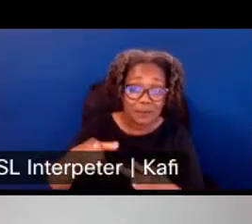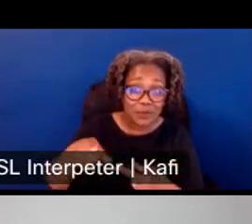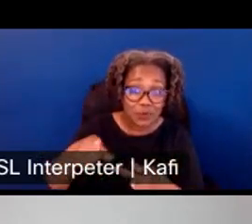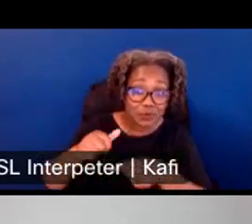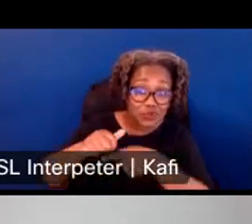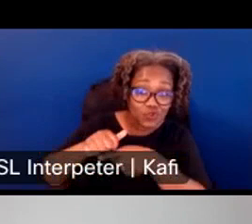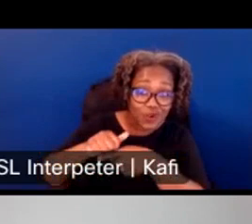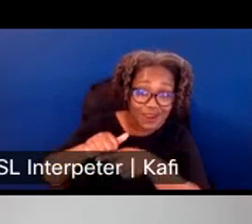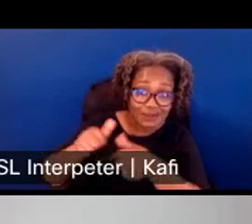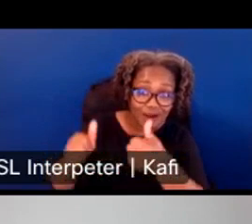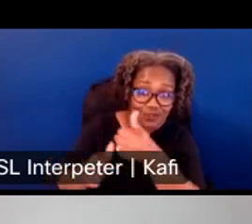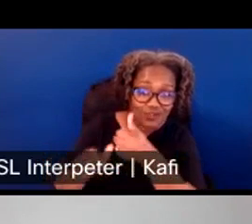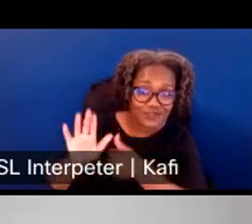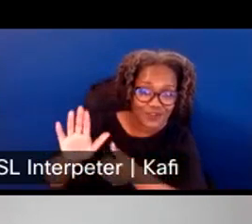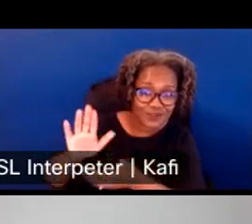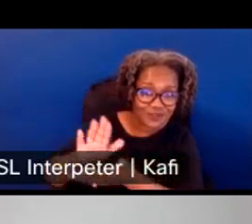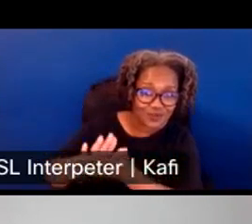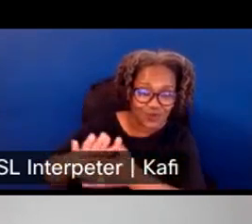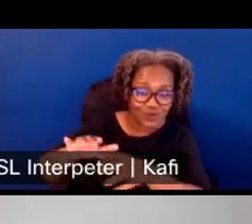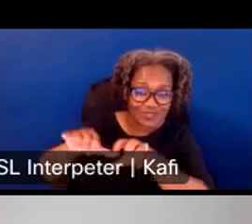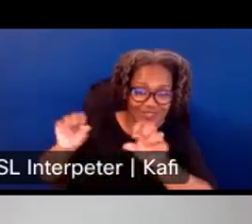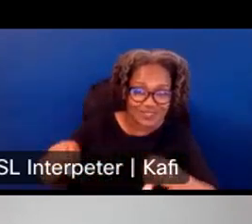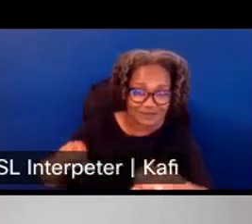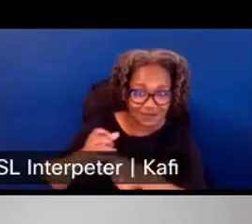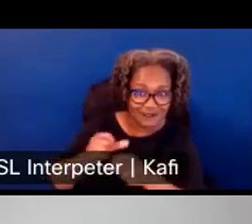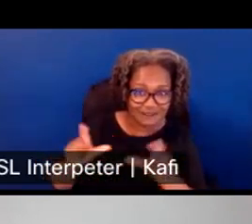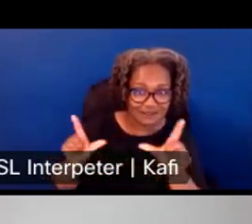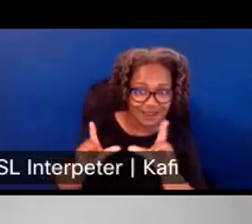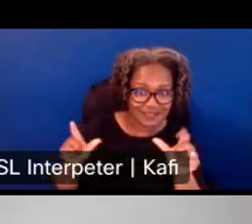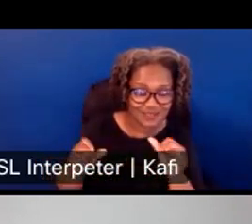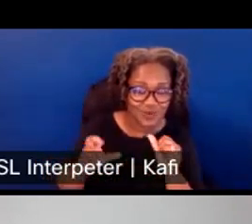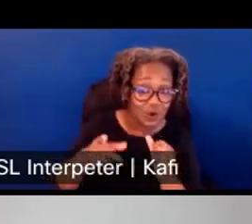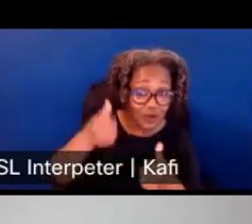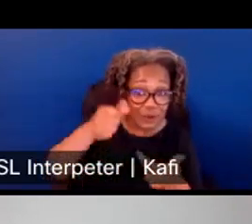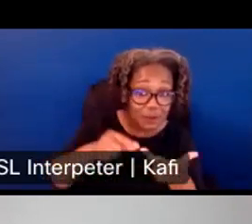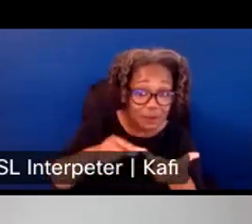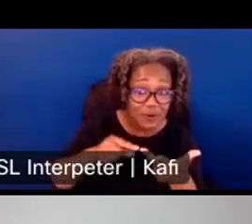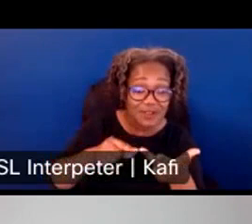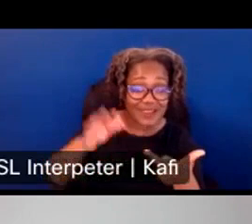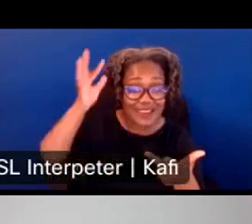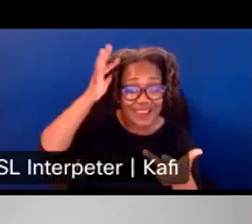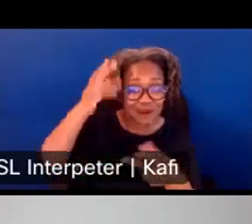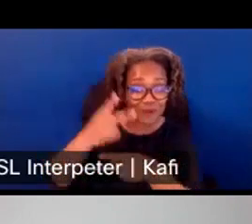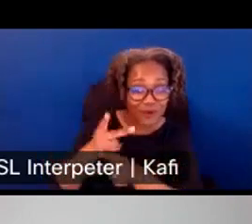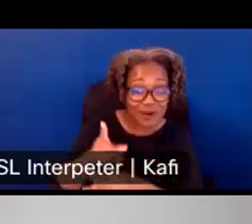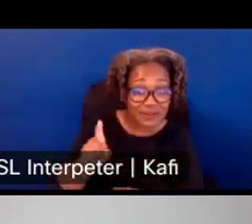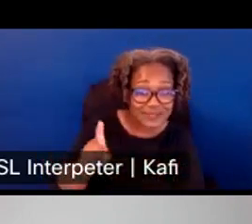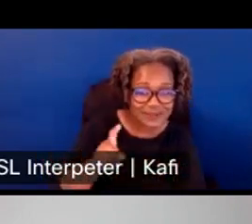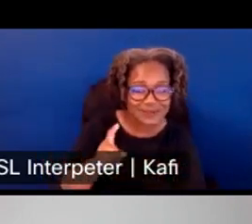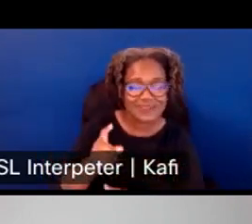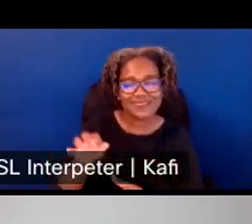hair products, they've got an incredible line of products. So if you have those stories that you want to share or